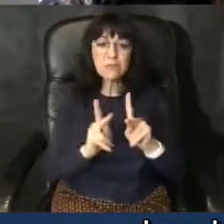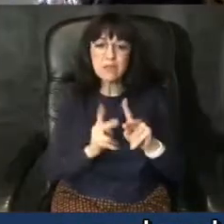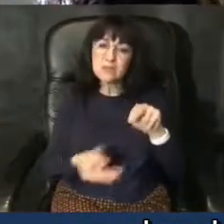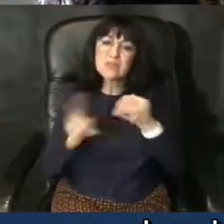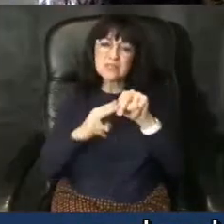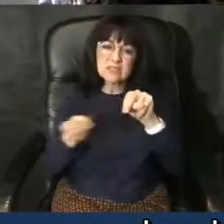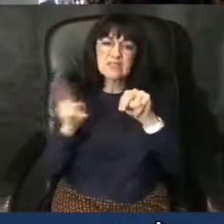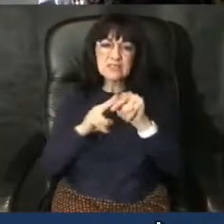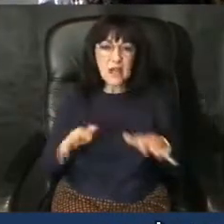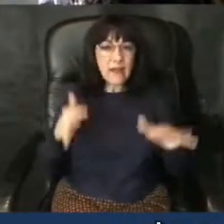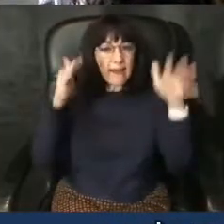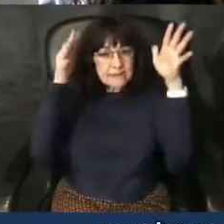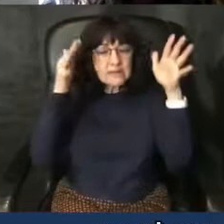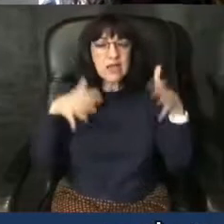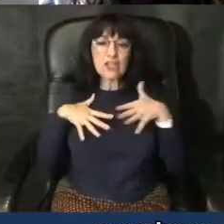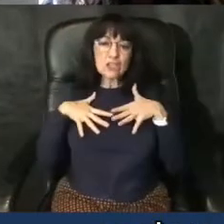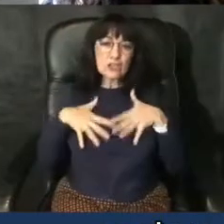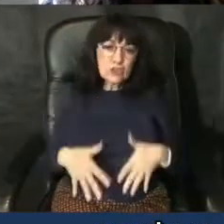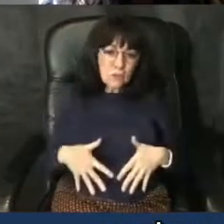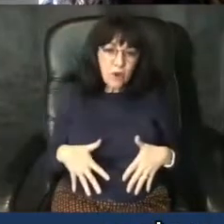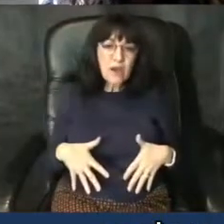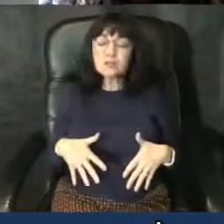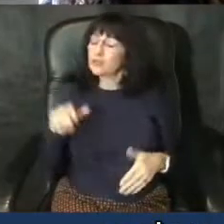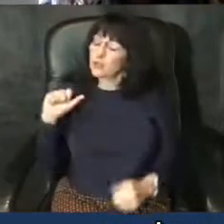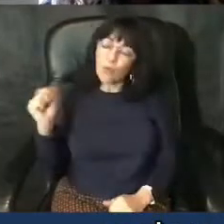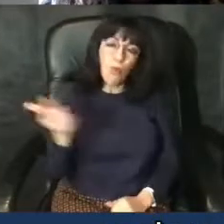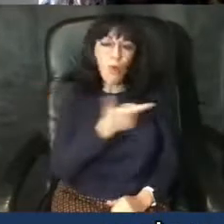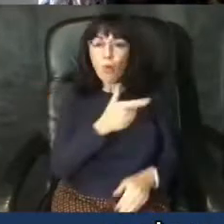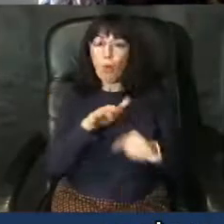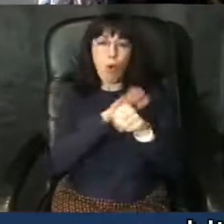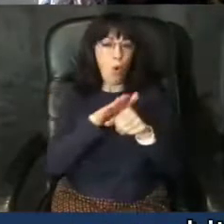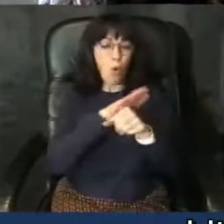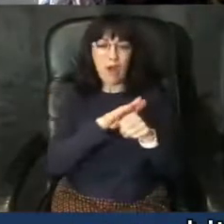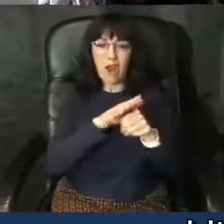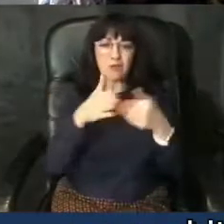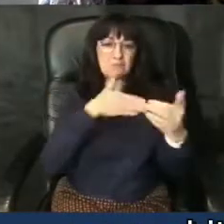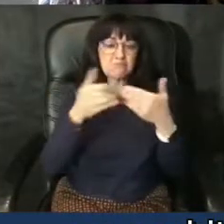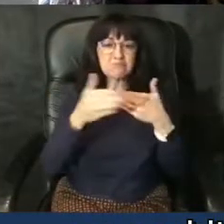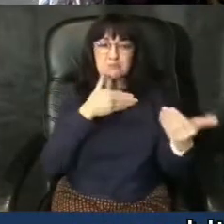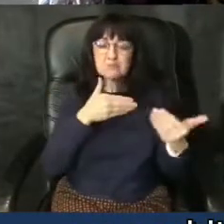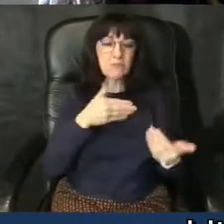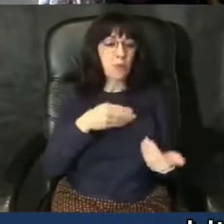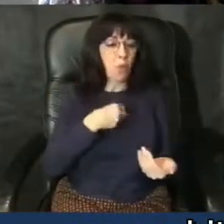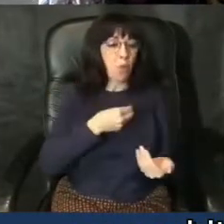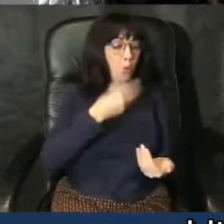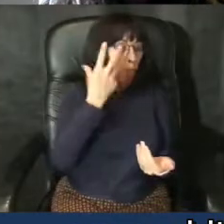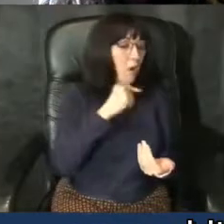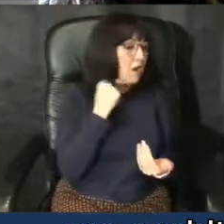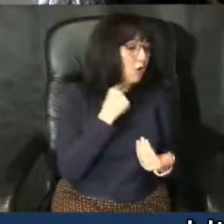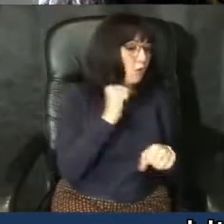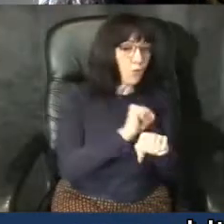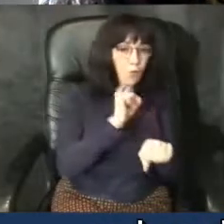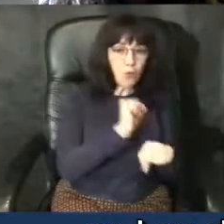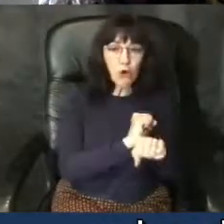depression. And it's all sectors, it's all zip codes, it's all backgrounds. Whether we are a white collar worker or blue collar worker,